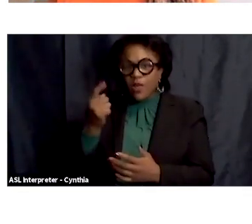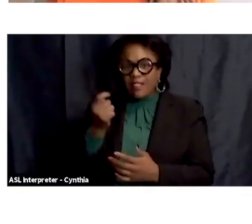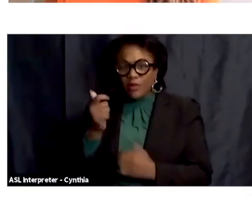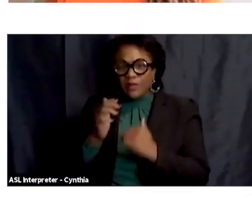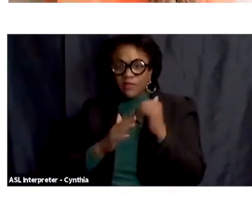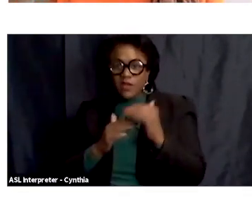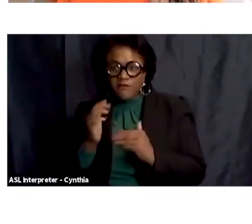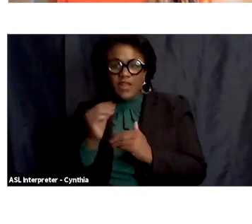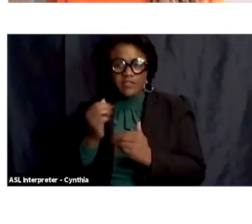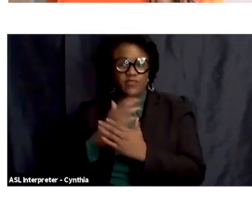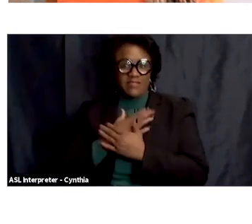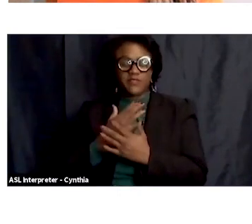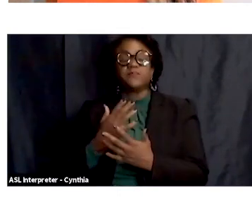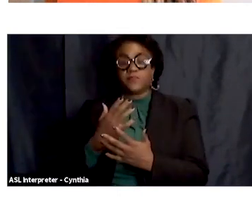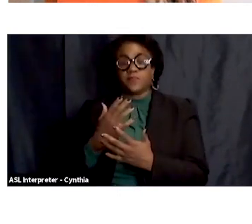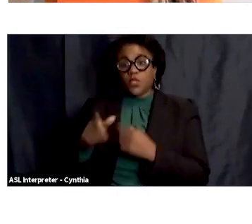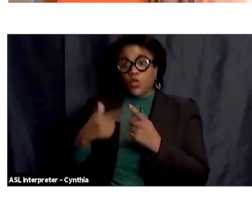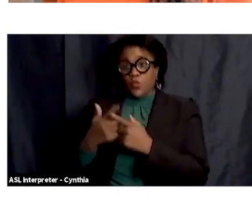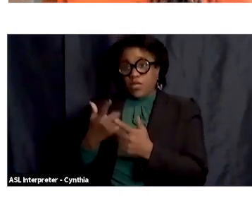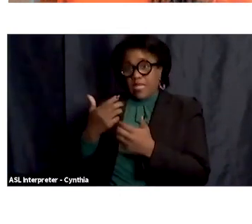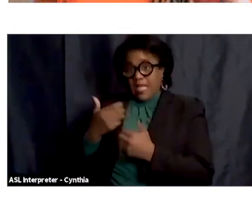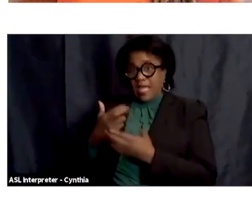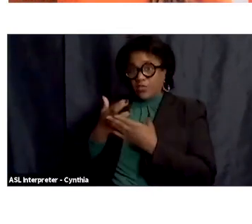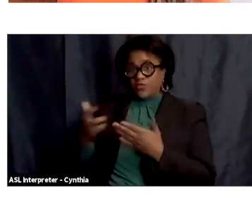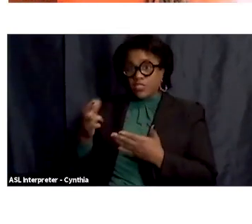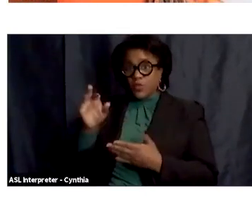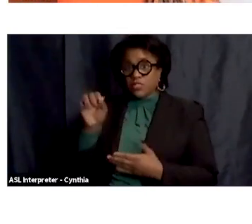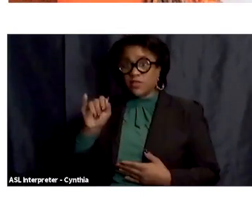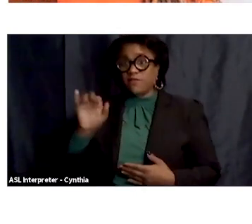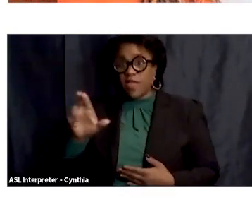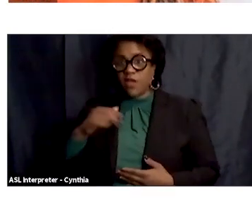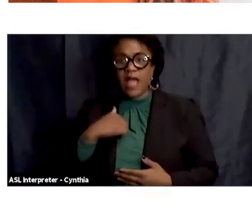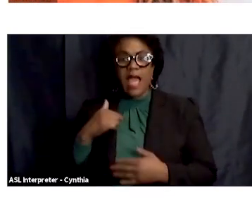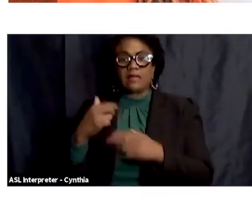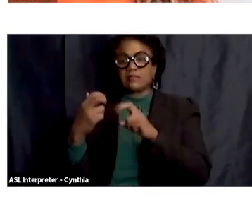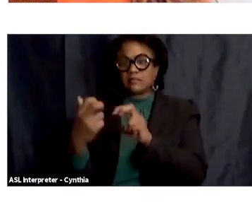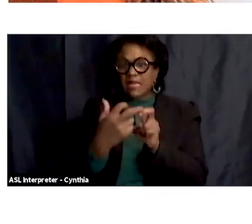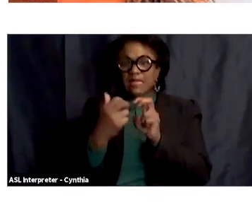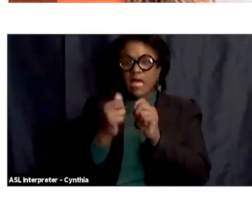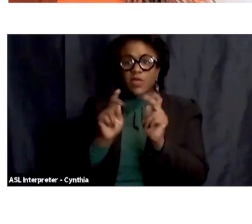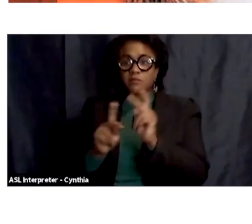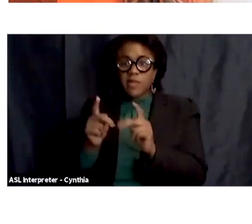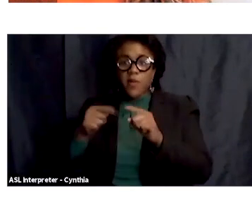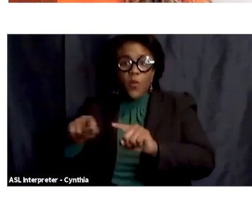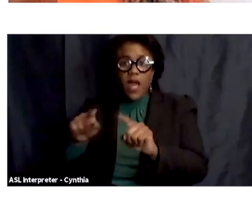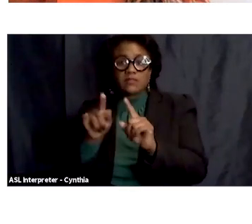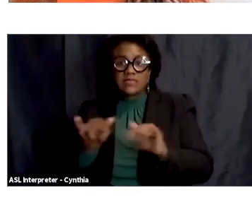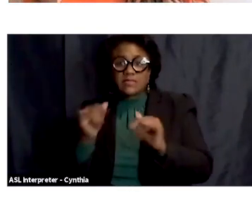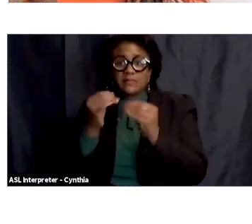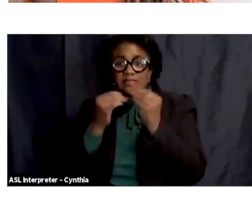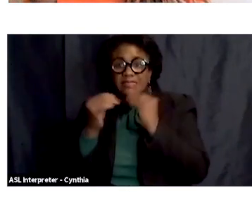and relief. When we had that resource fair, I decided to start to sit down with folks like while we were eating and just start to hear